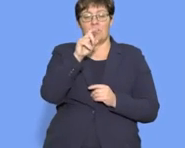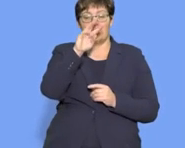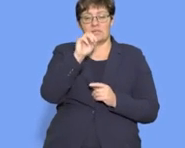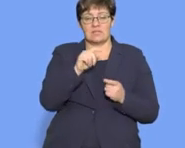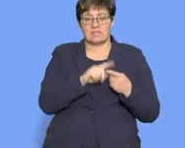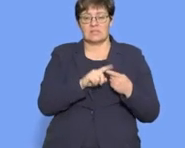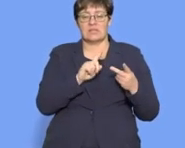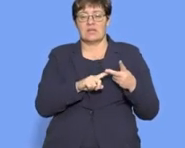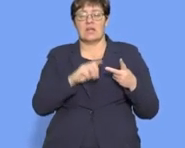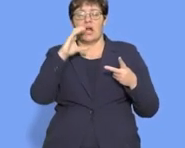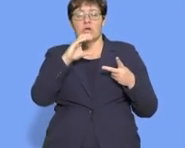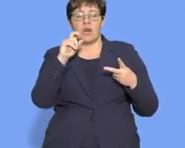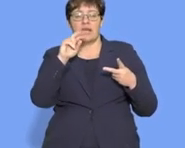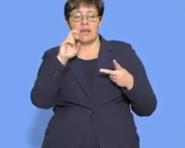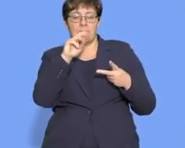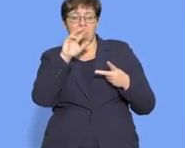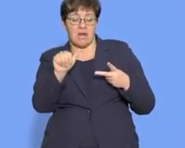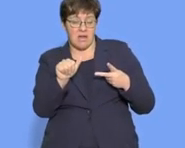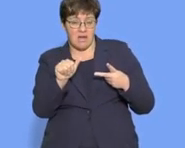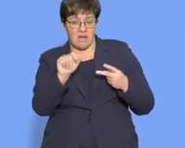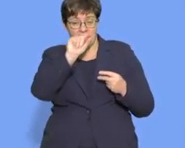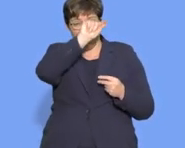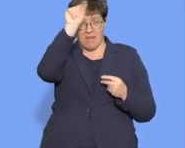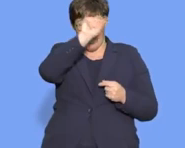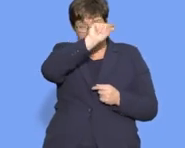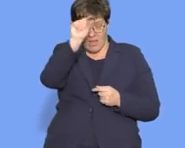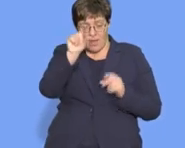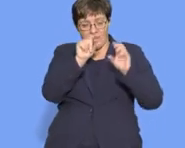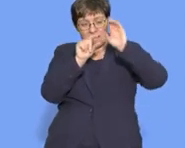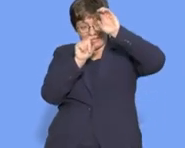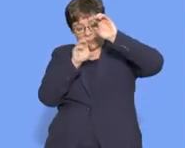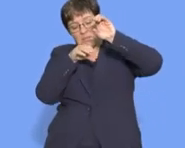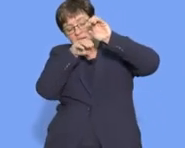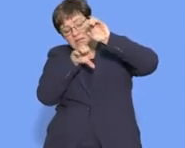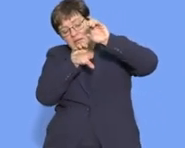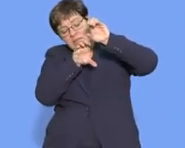the collenchyma, but here we're focusing on the vascular bundle.